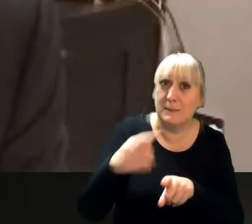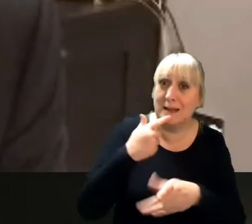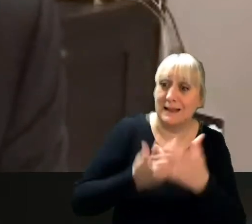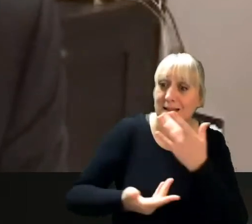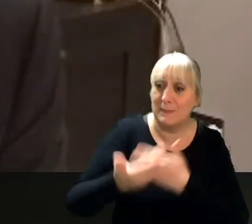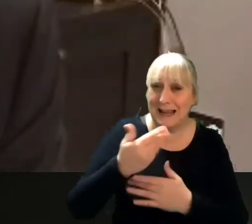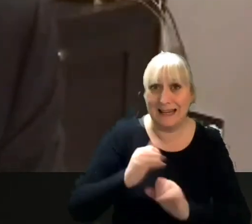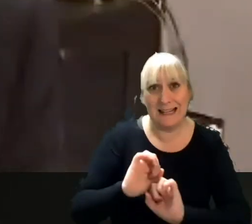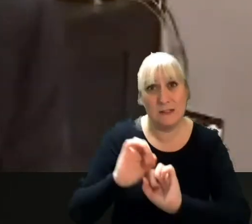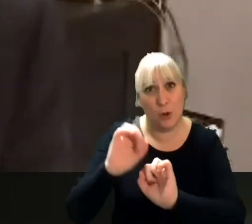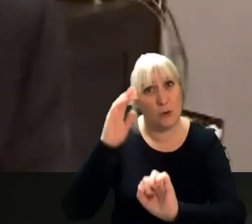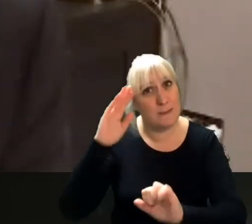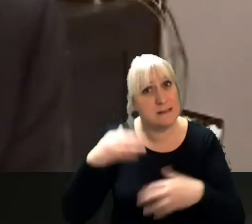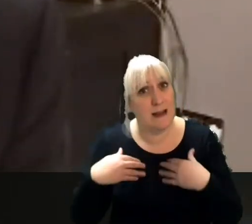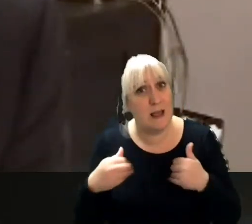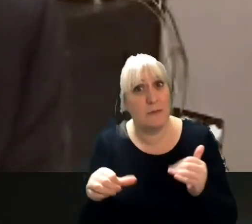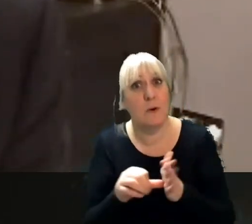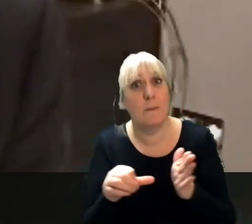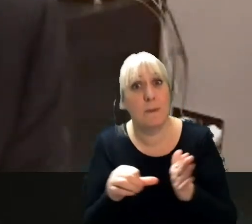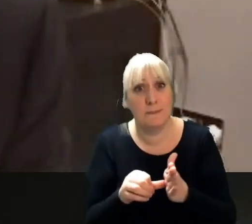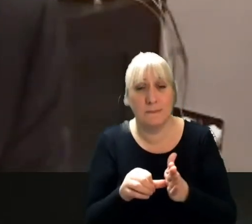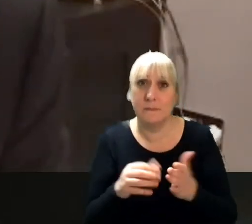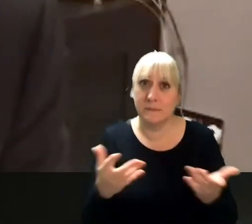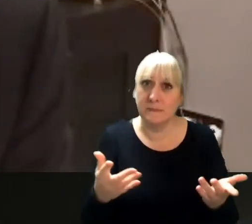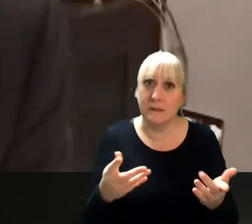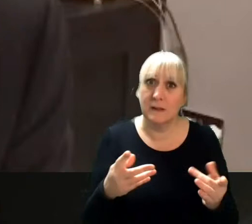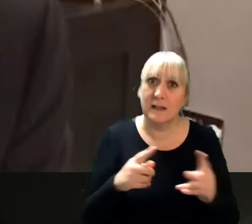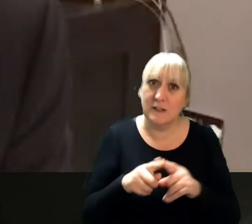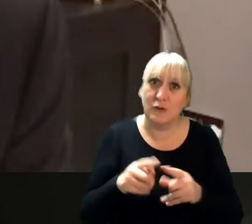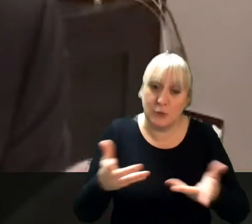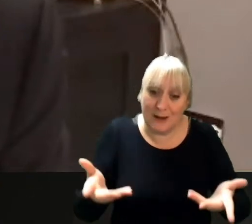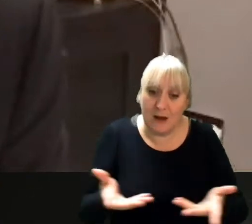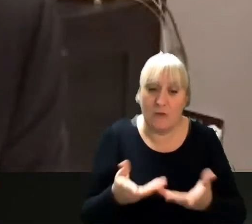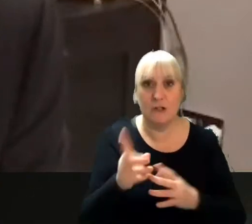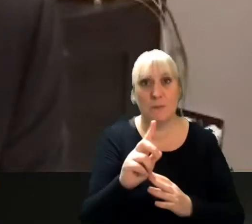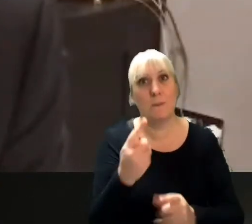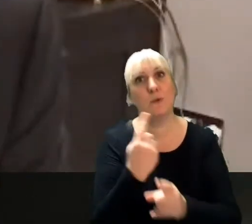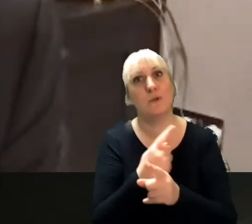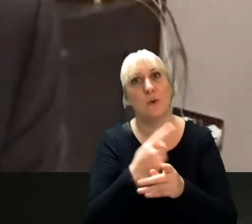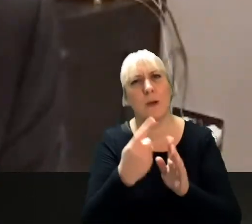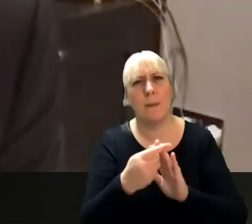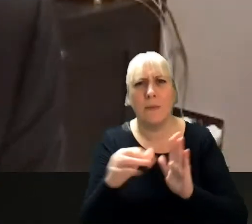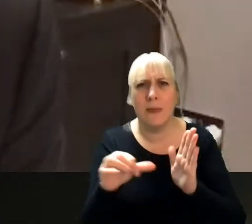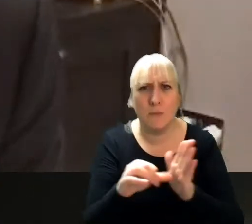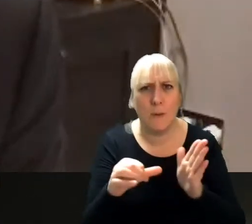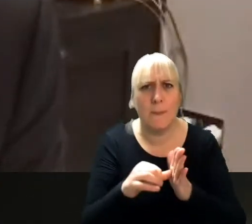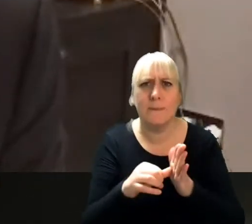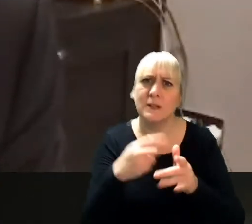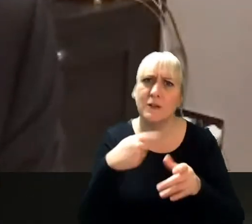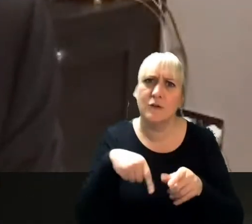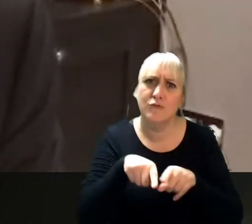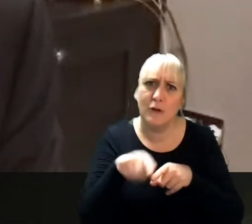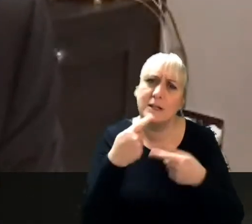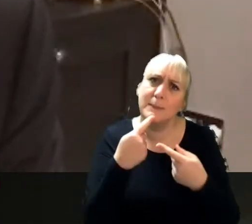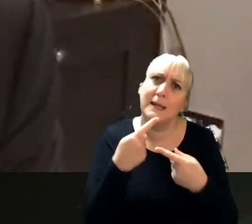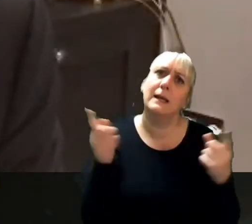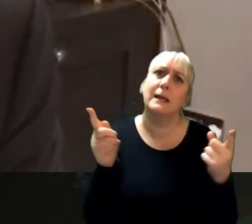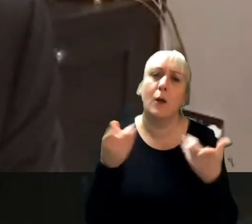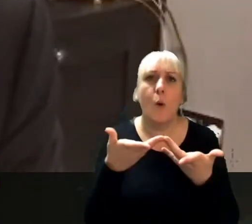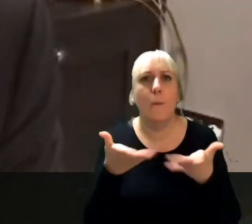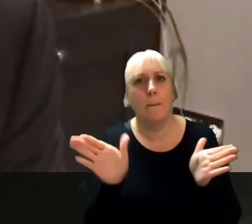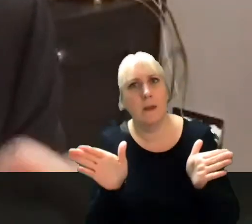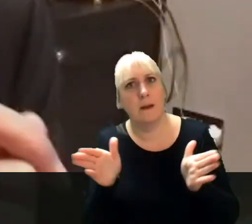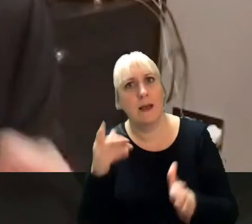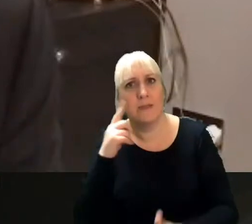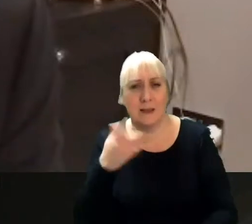inviting people to talk about these issues, and that this is not something to be put away in a cupboard. We need to value that, and I think we need to prepare